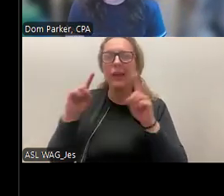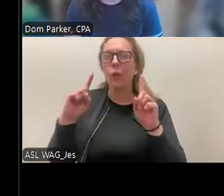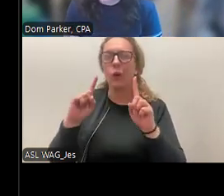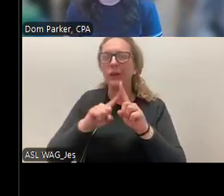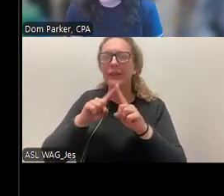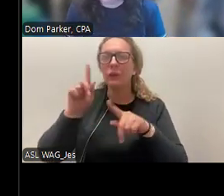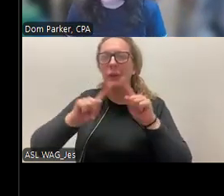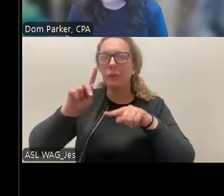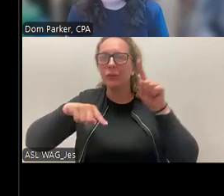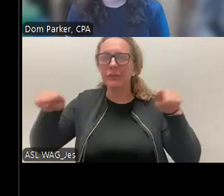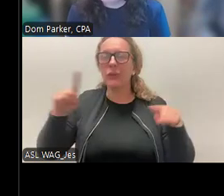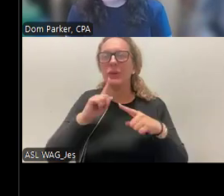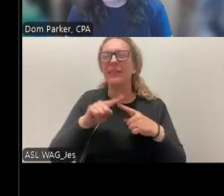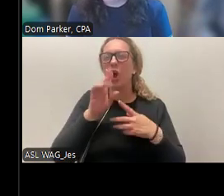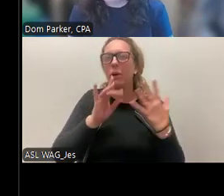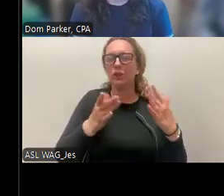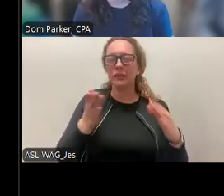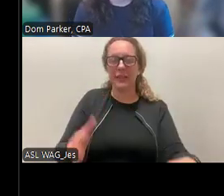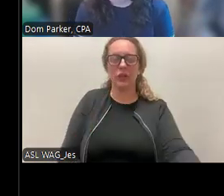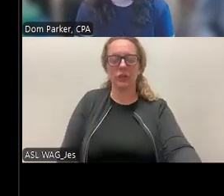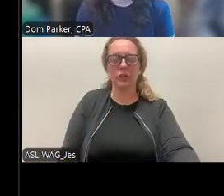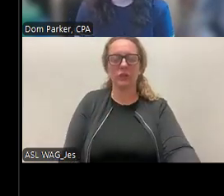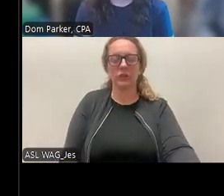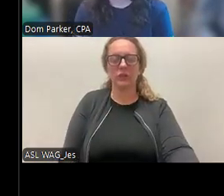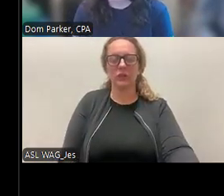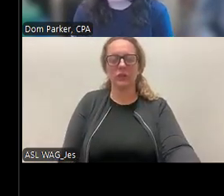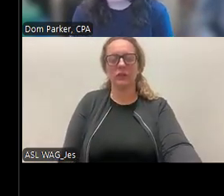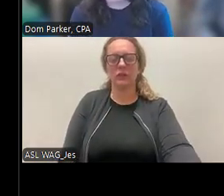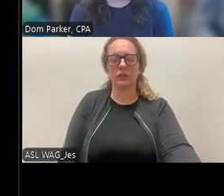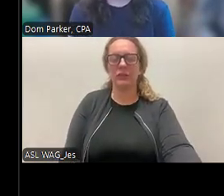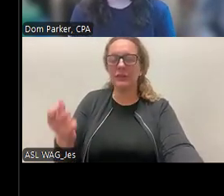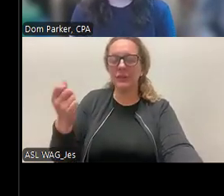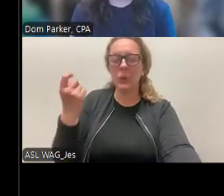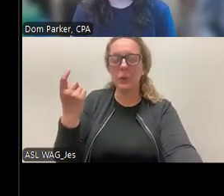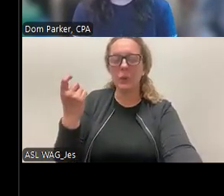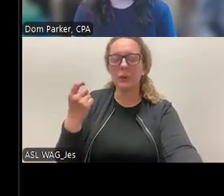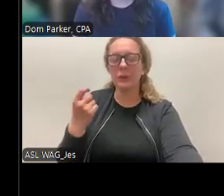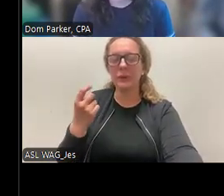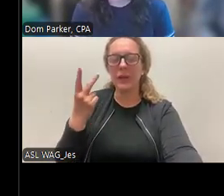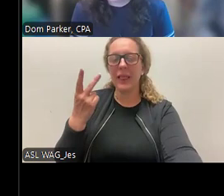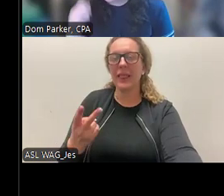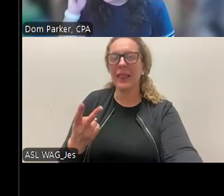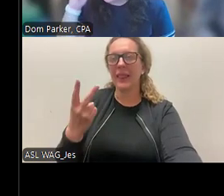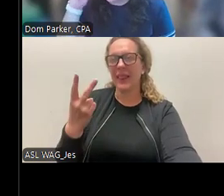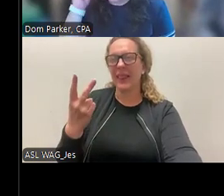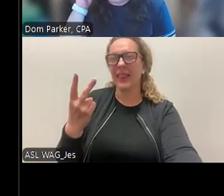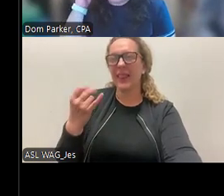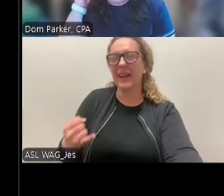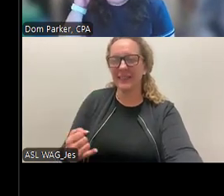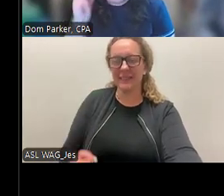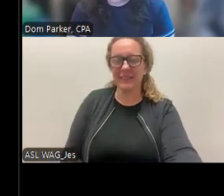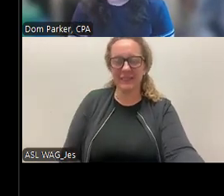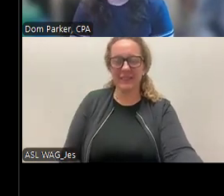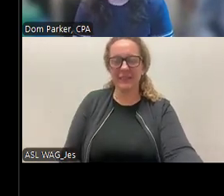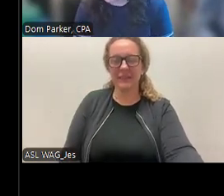the options there. All right, let's see if I can squeeze in these last two questions. We'll make these the last two for this